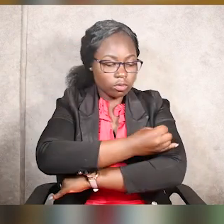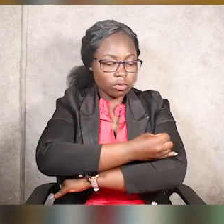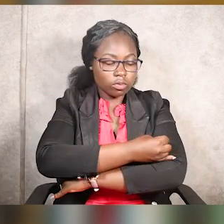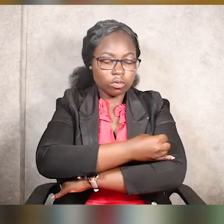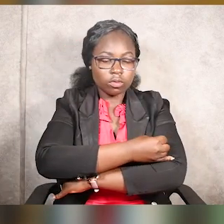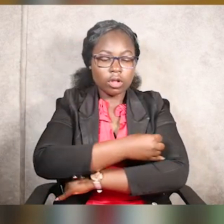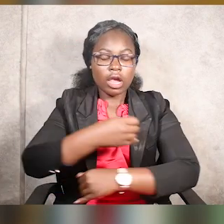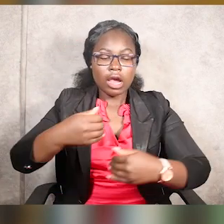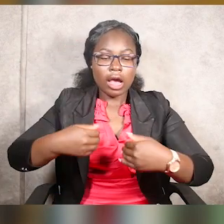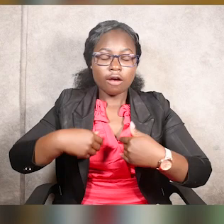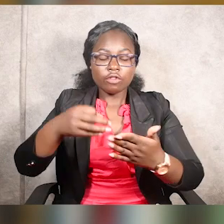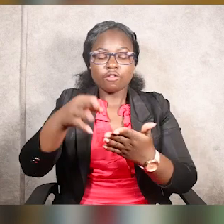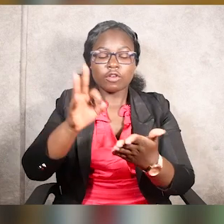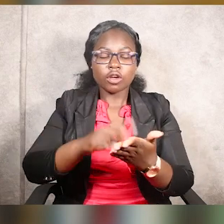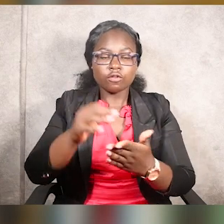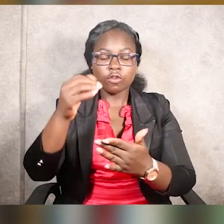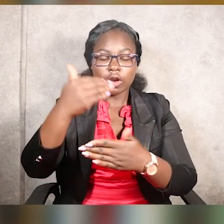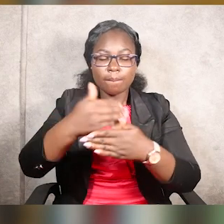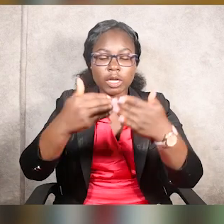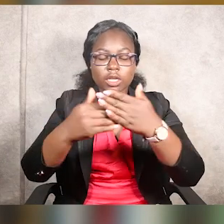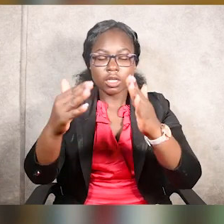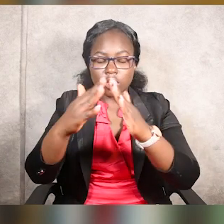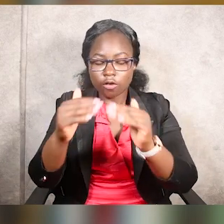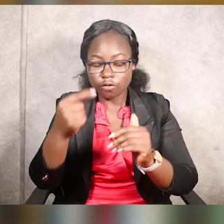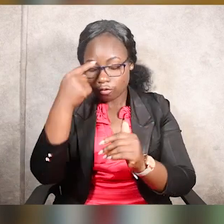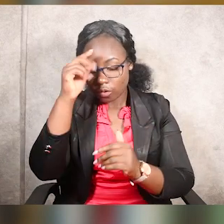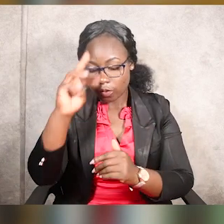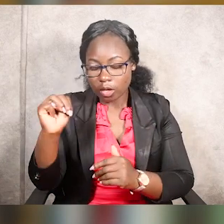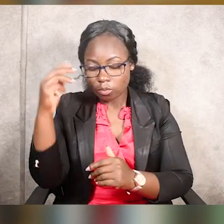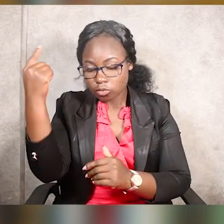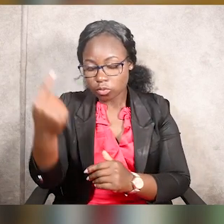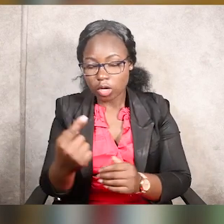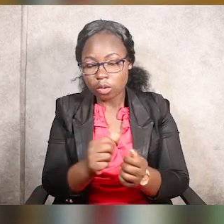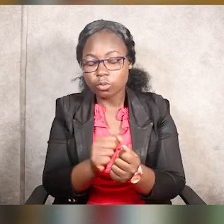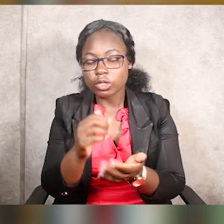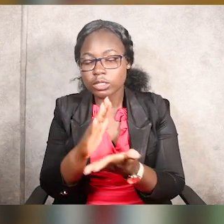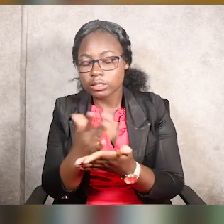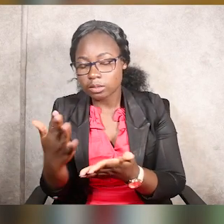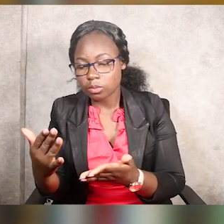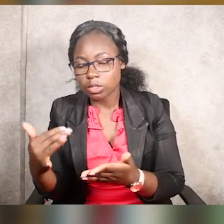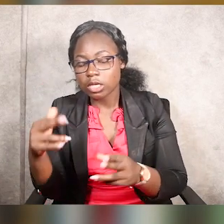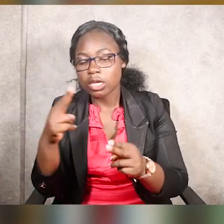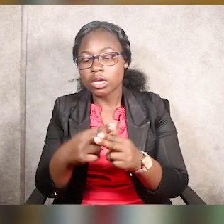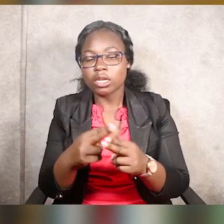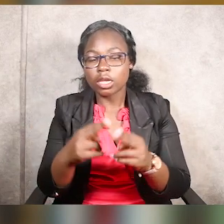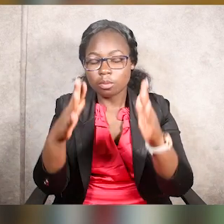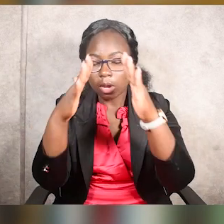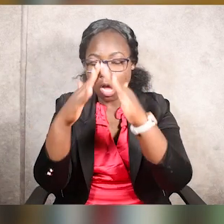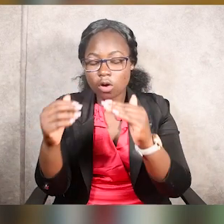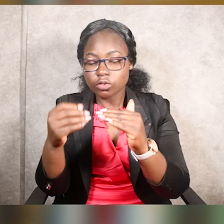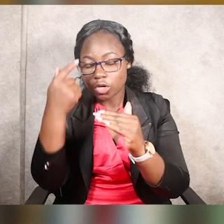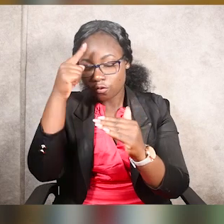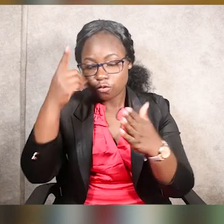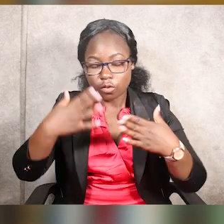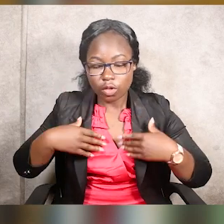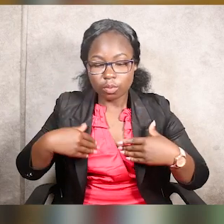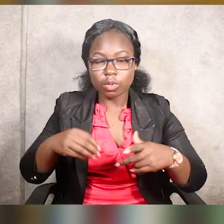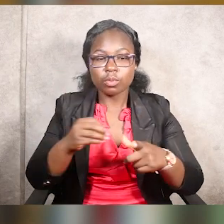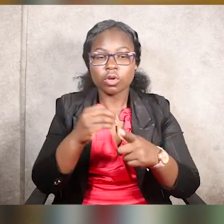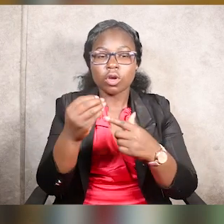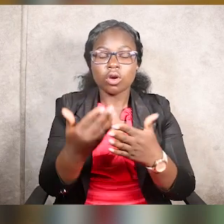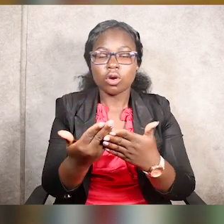building of houses for them to come up with something called housing for the people, or what we're